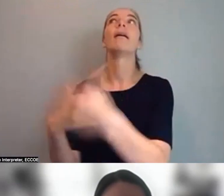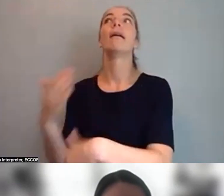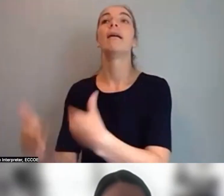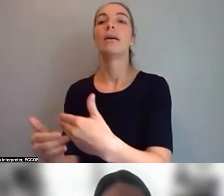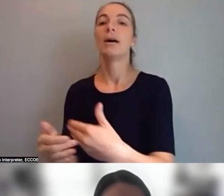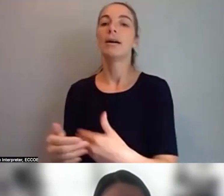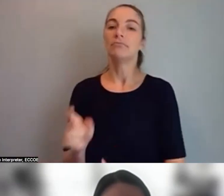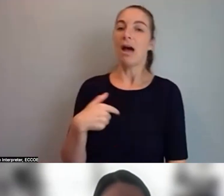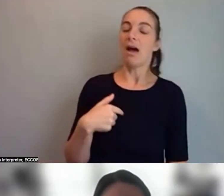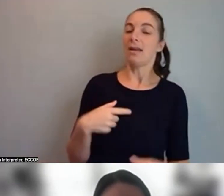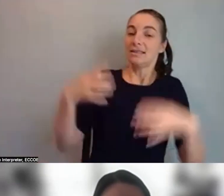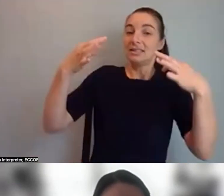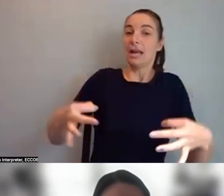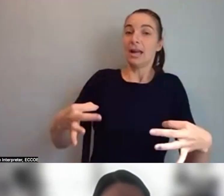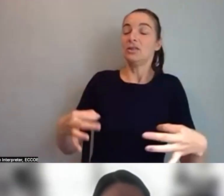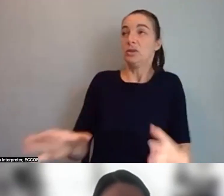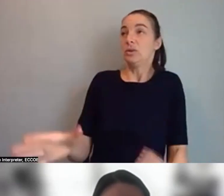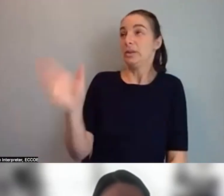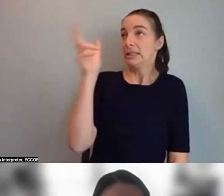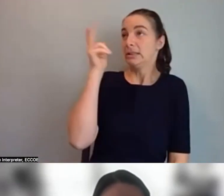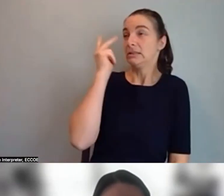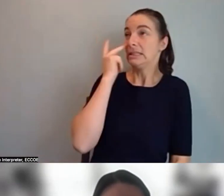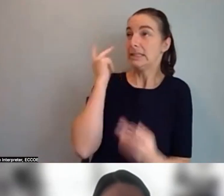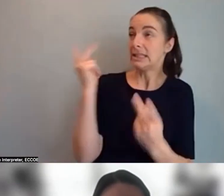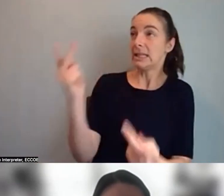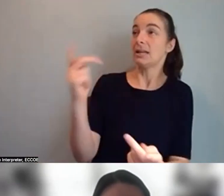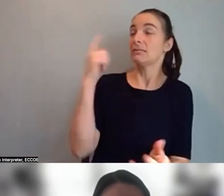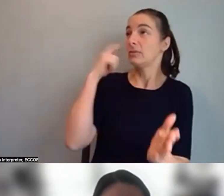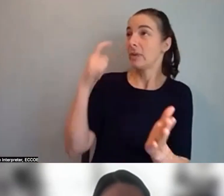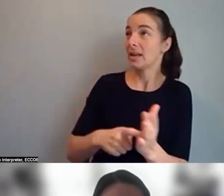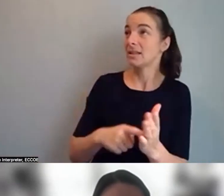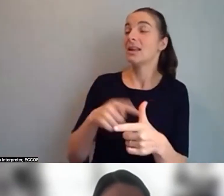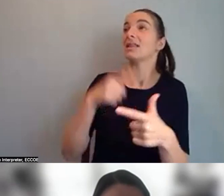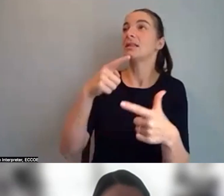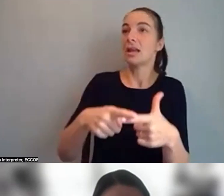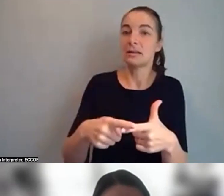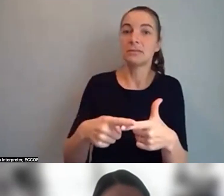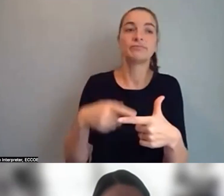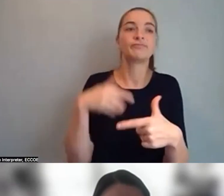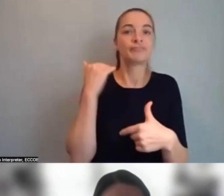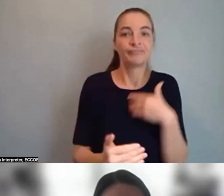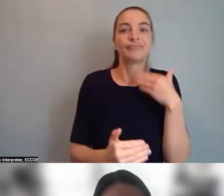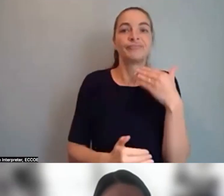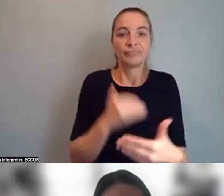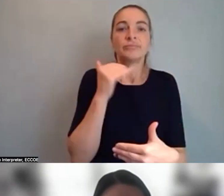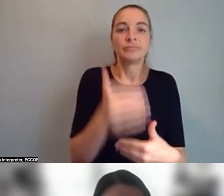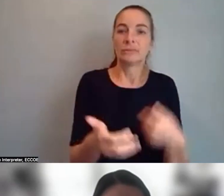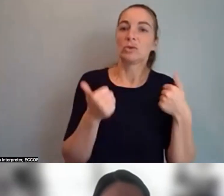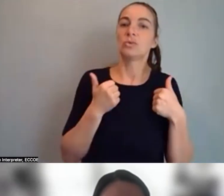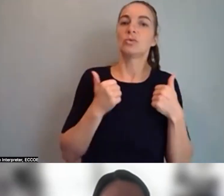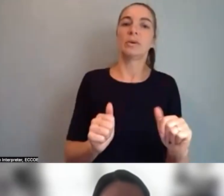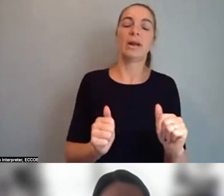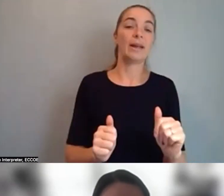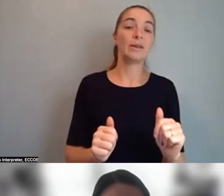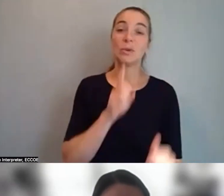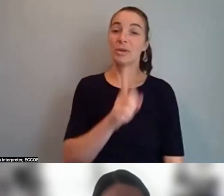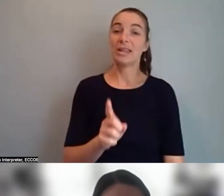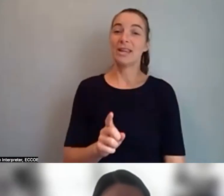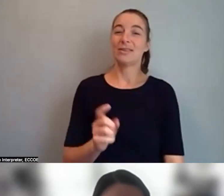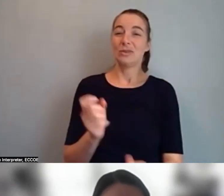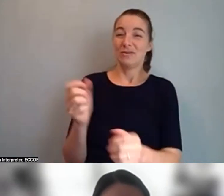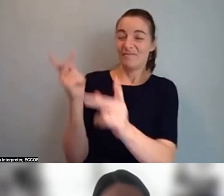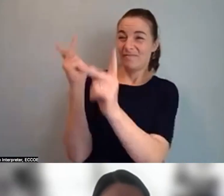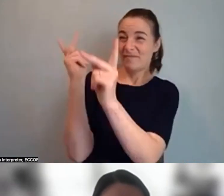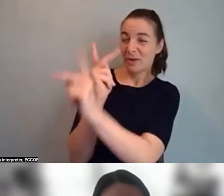all I do is try to just do the same thing that I've done for, like, 29 years. Do know what mean? And understanding